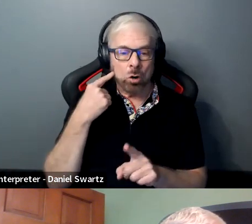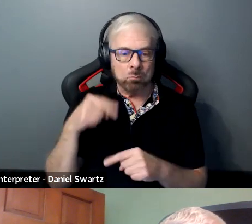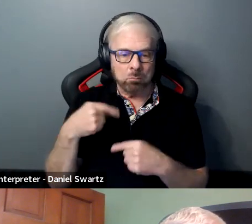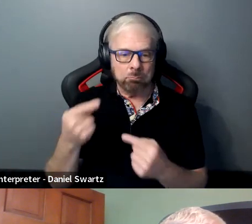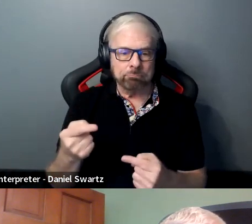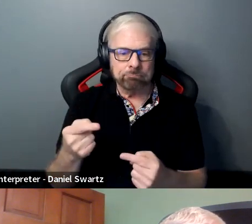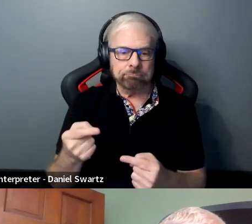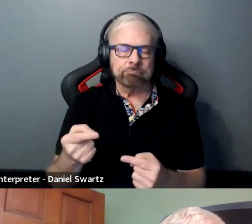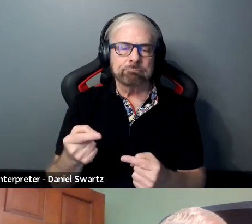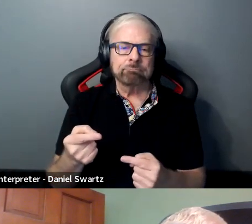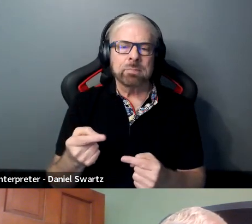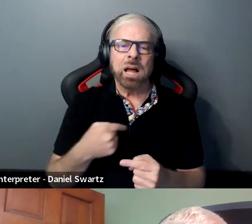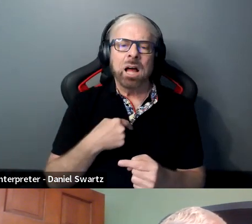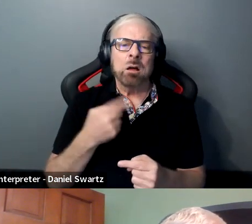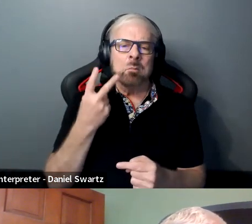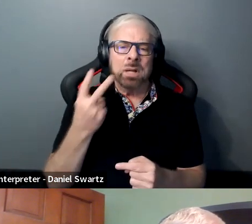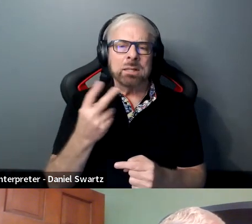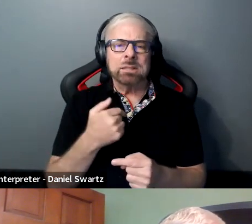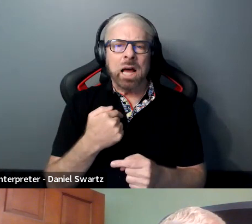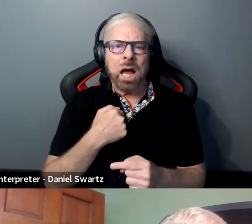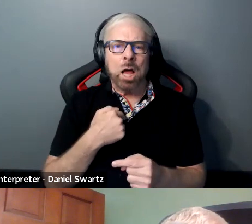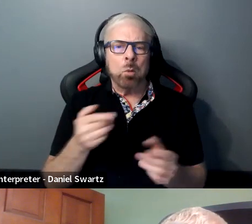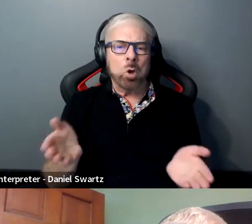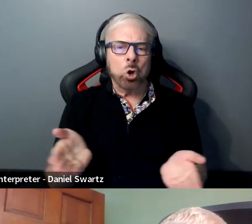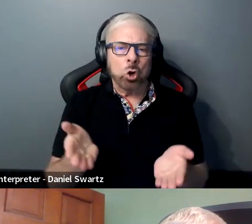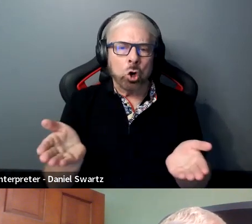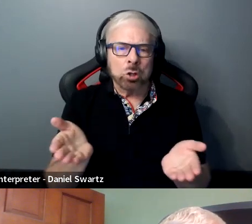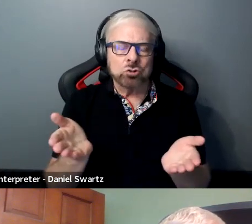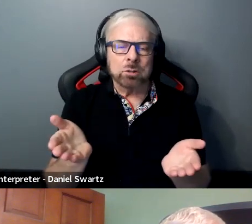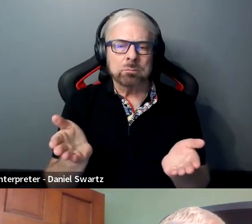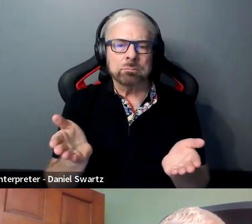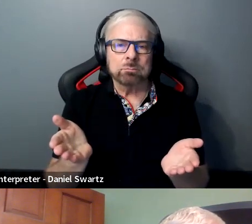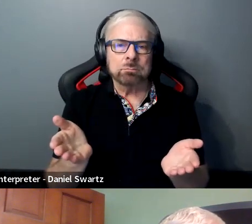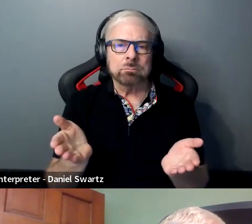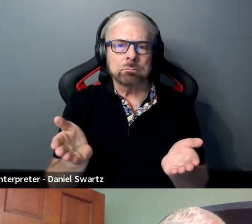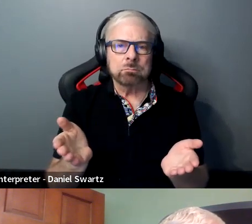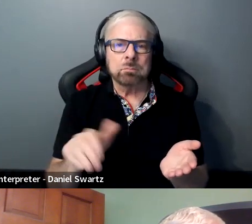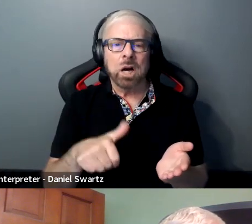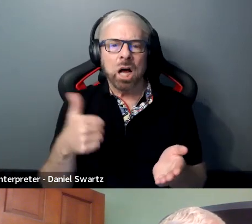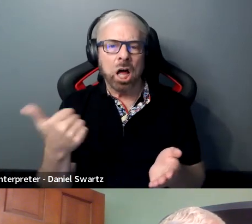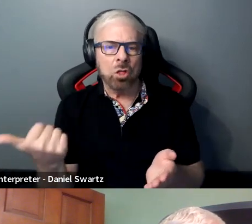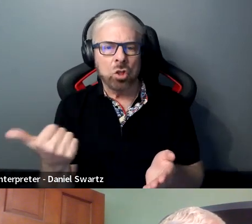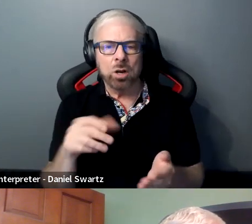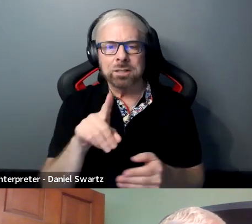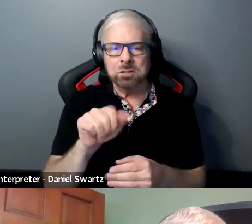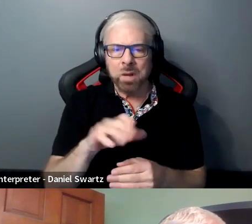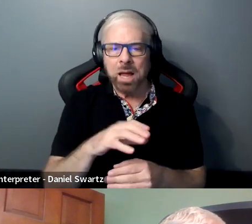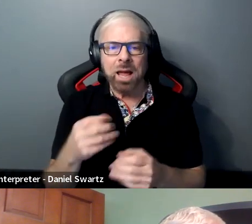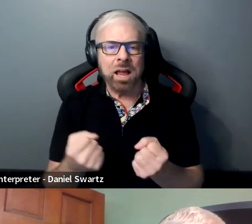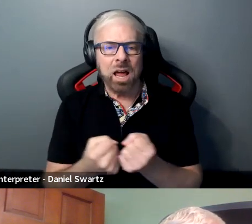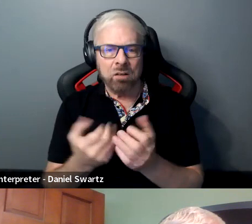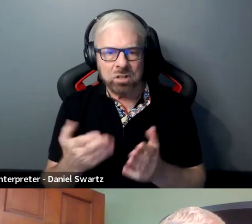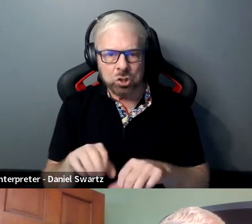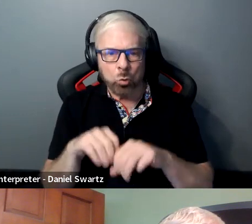some, I'm seeing and I'm encouraging to other disability and advocacy